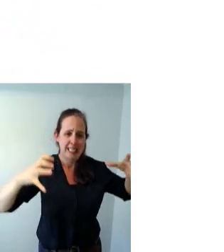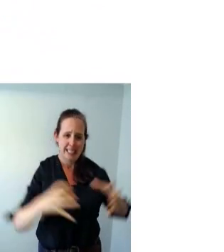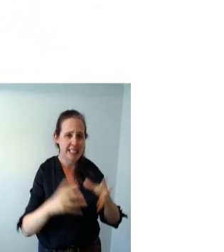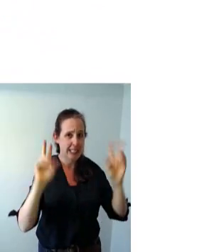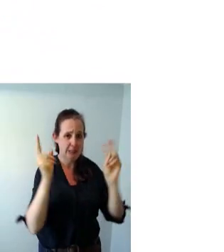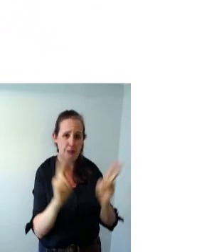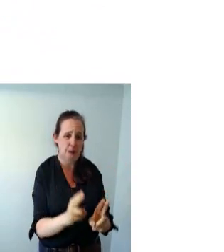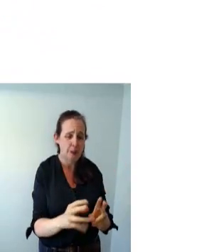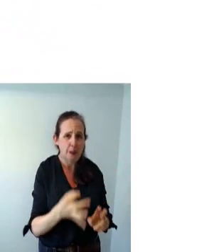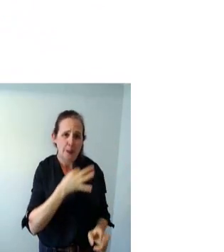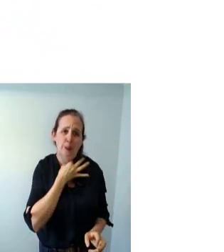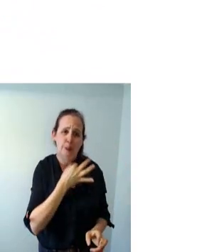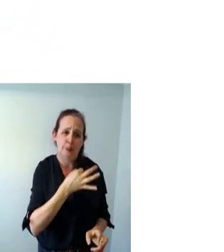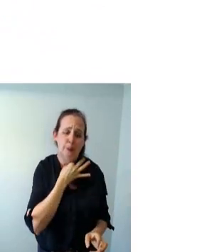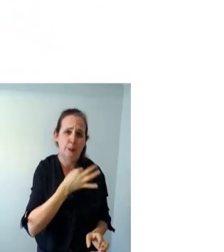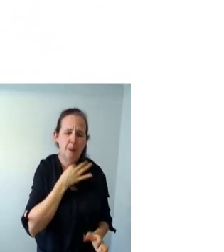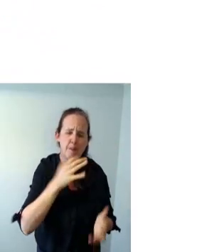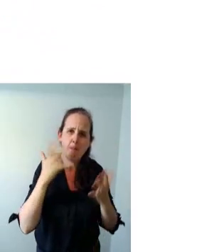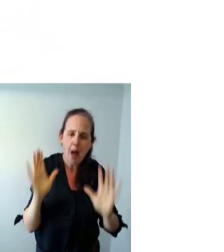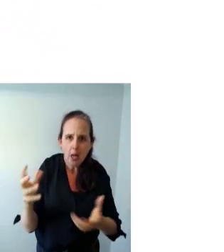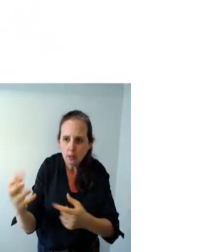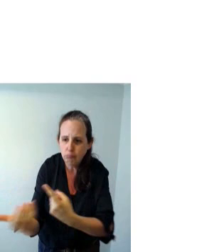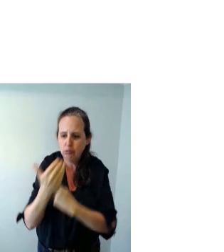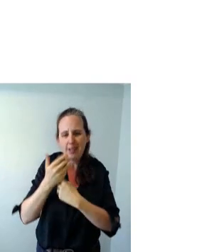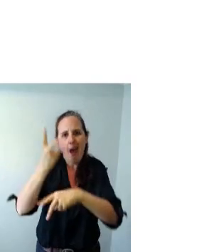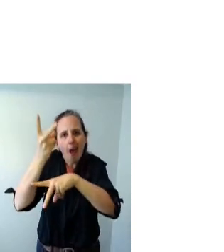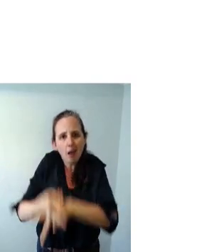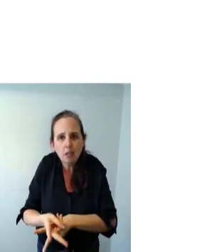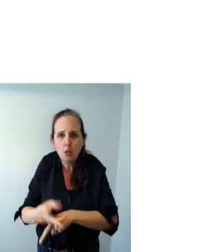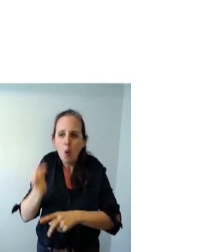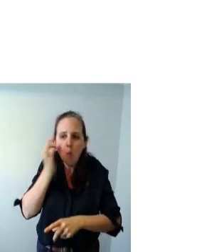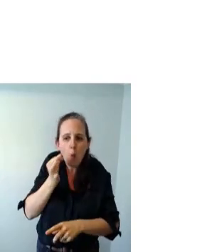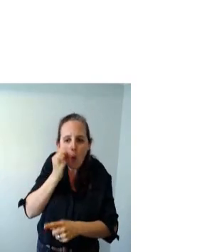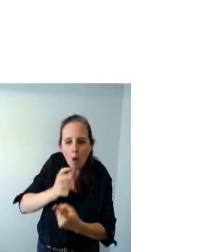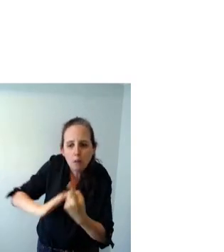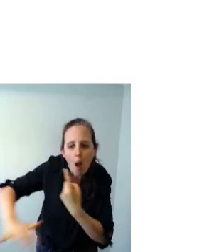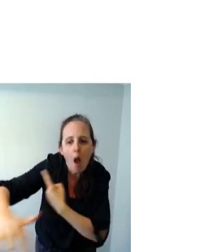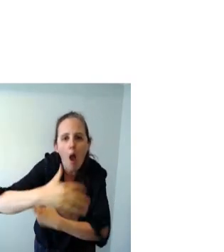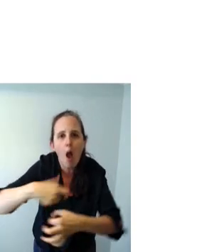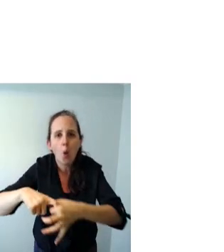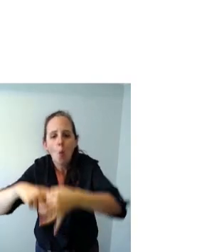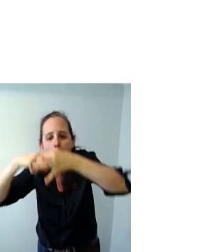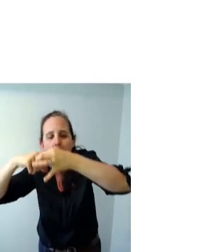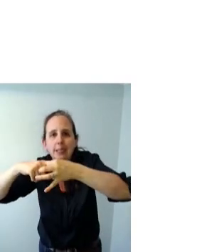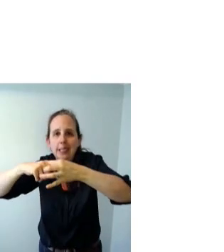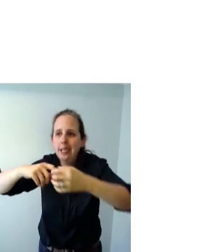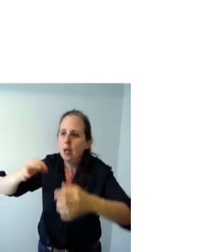so protecting wetland and river environments and water quality is essential